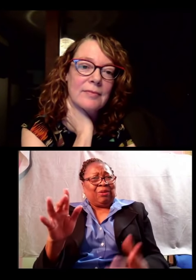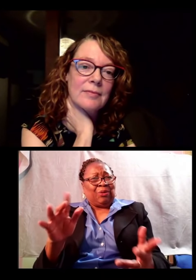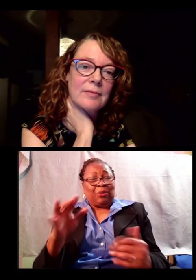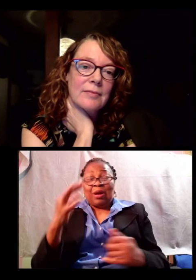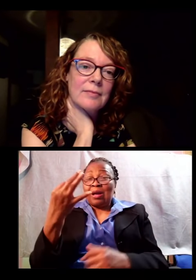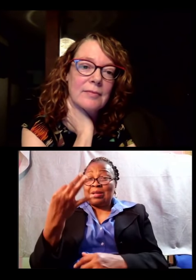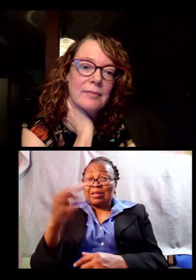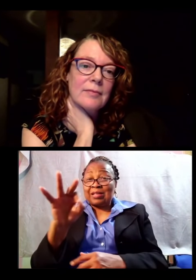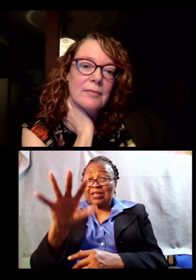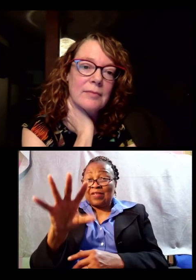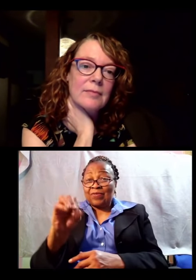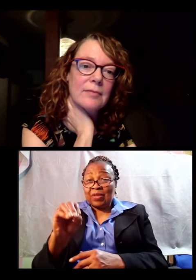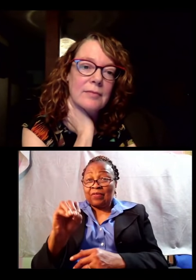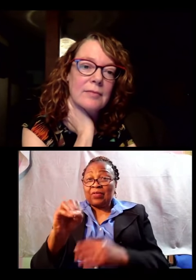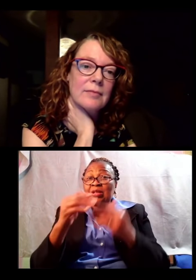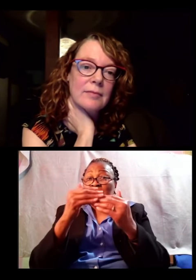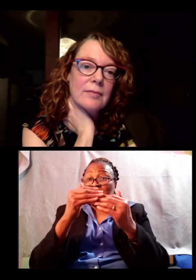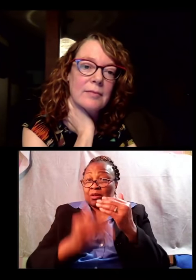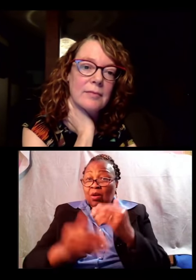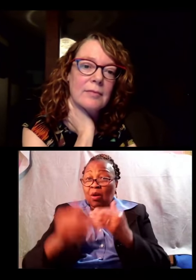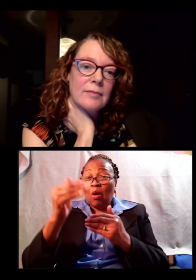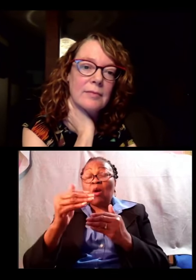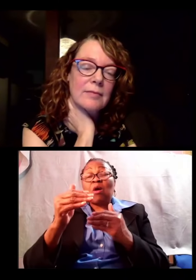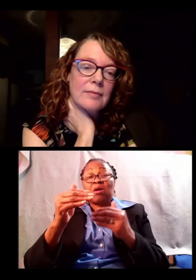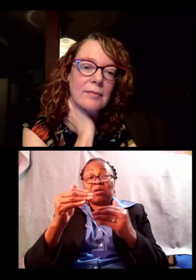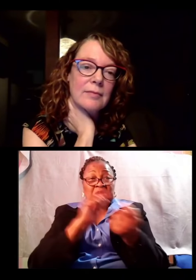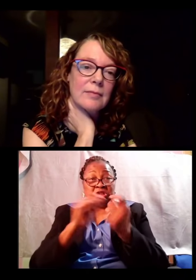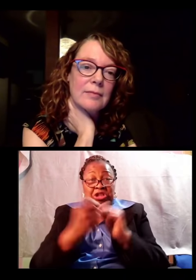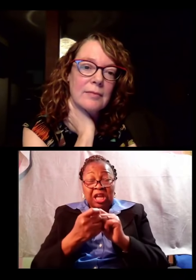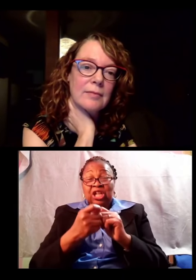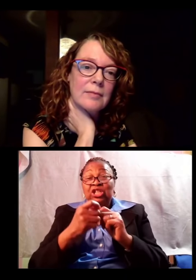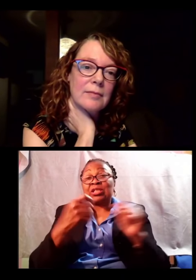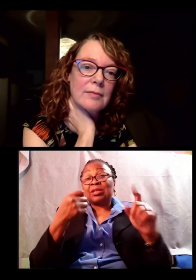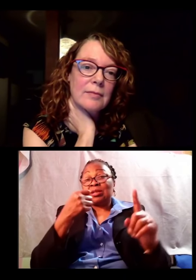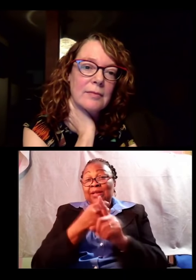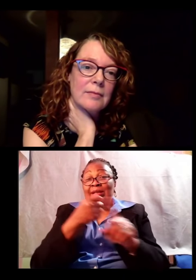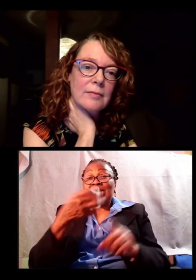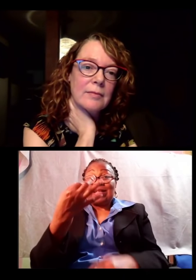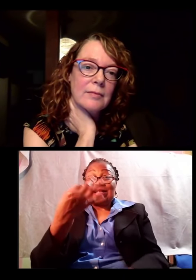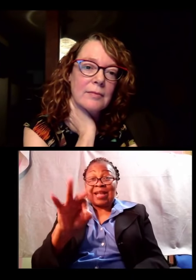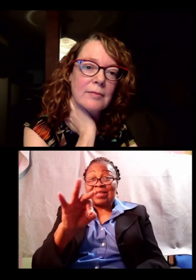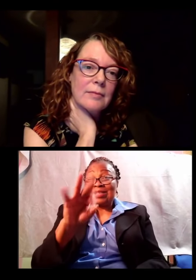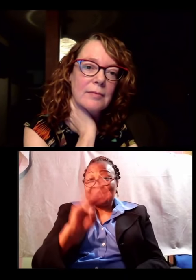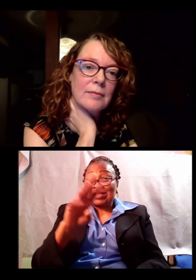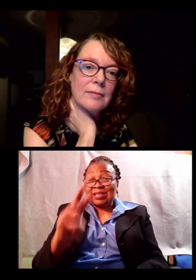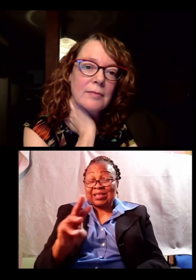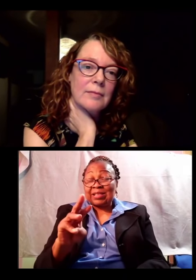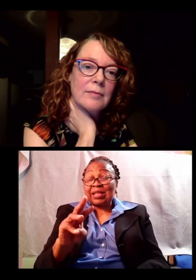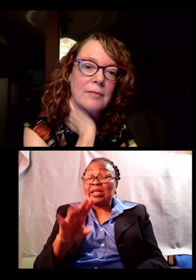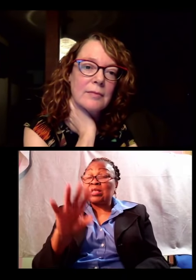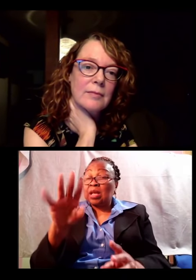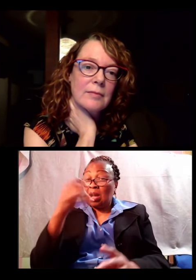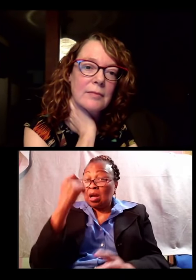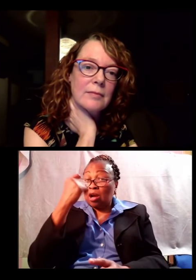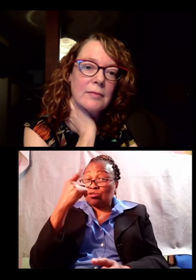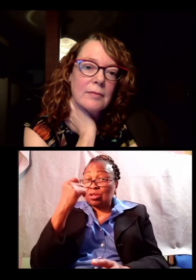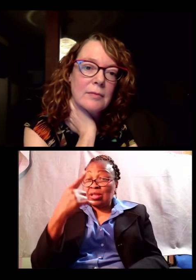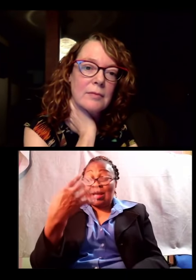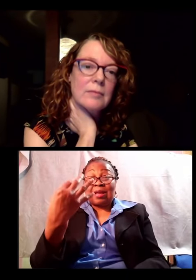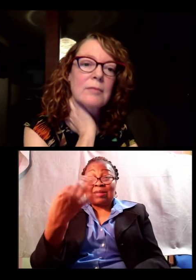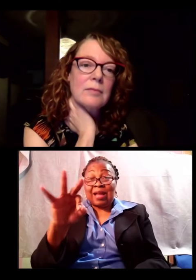they changed again about 1966. So the 60s, by the way, was a violent